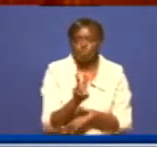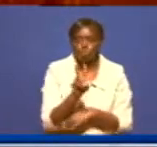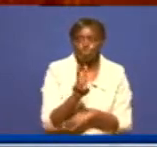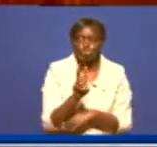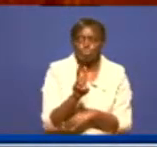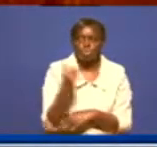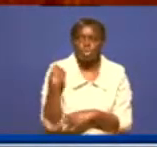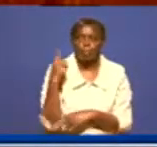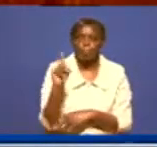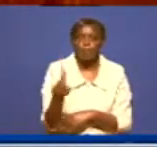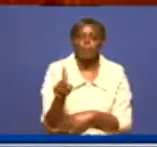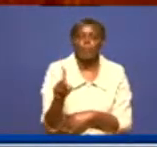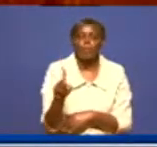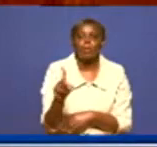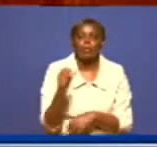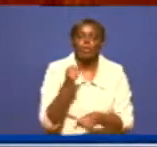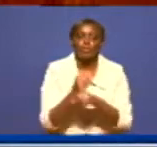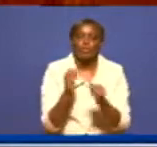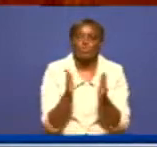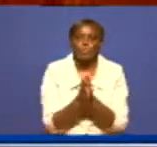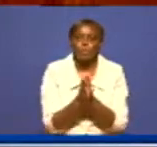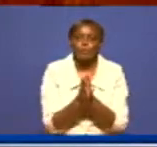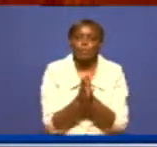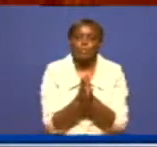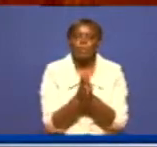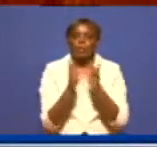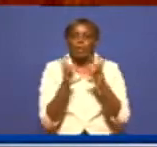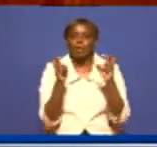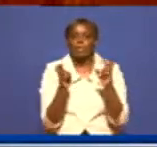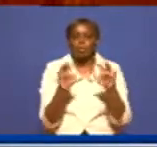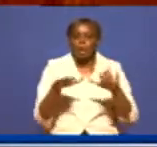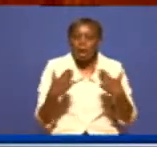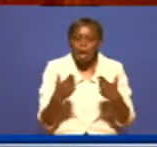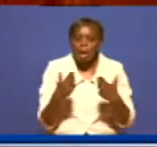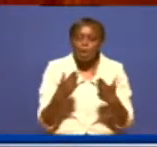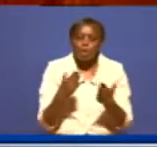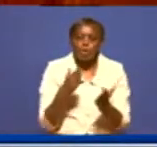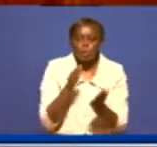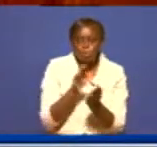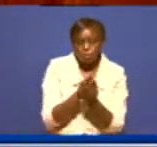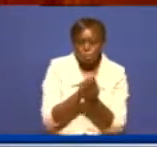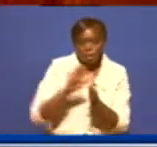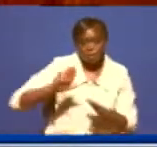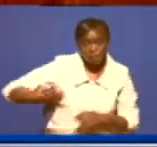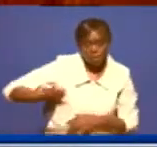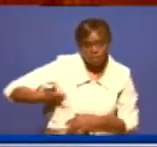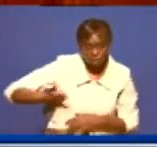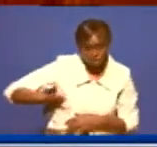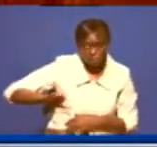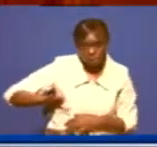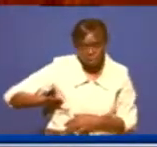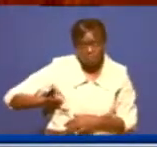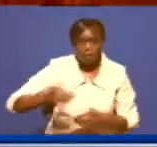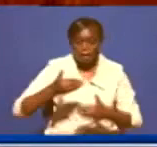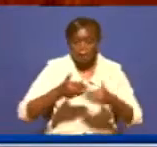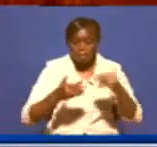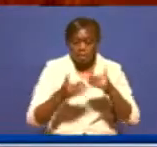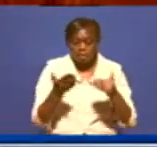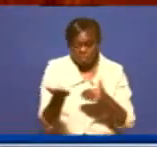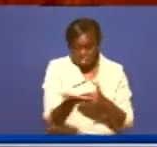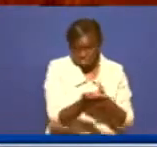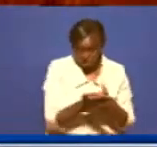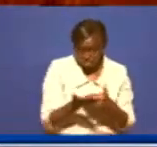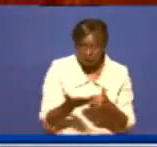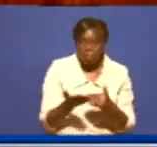One has to do with the issue of how you secure the deposits. There are properties here